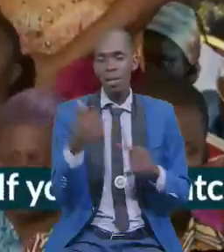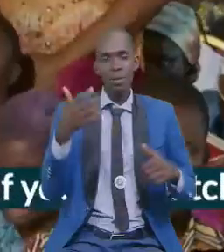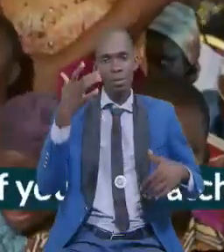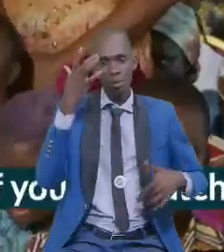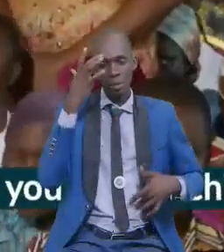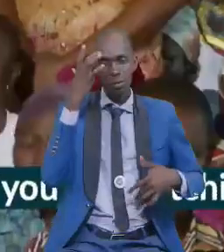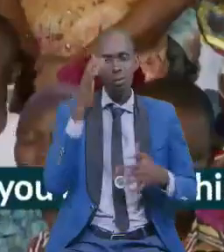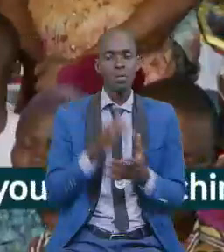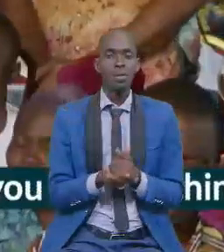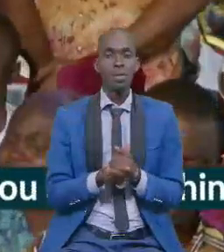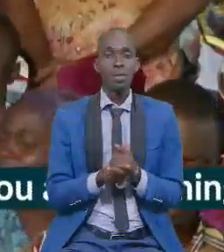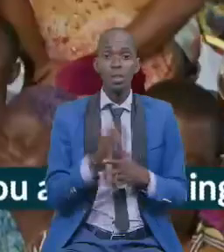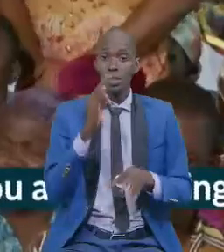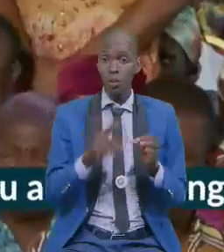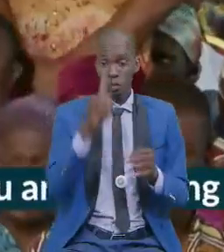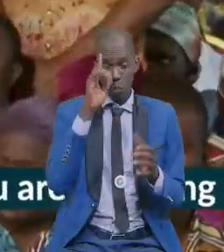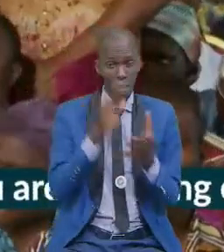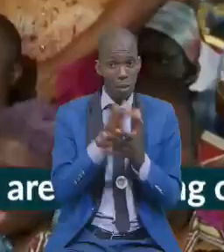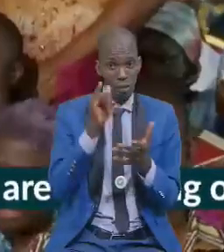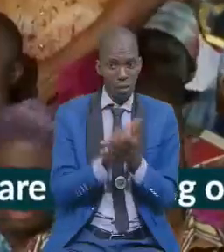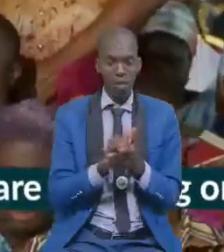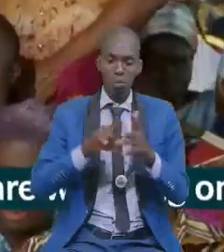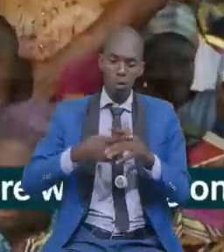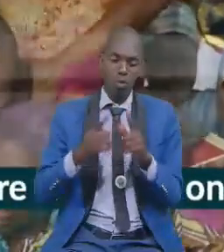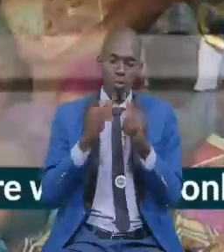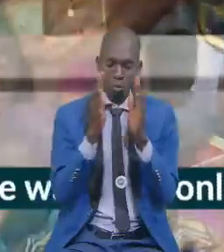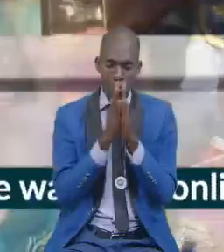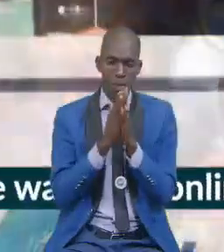If you believe that, keep on praying now.